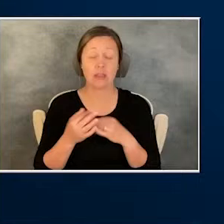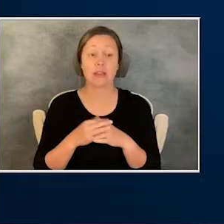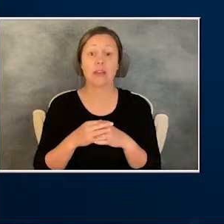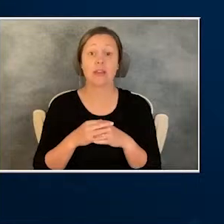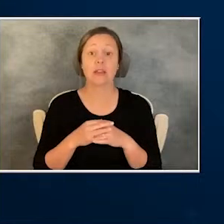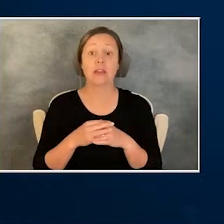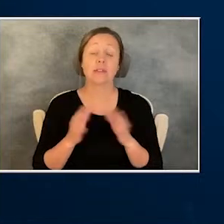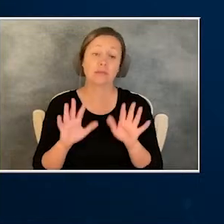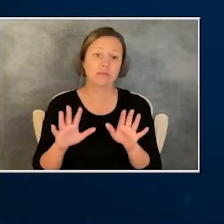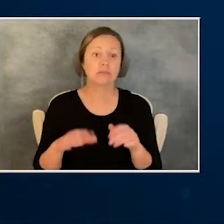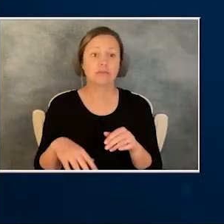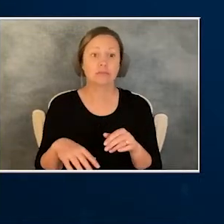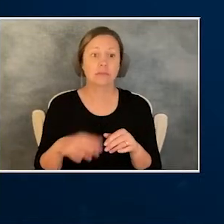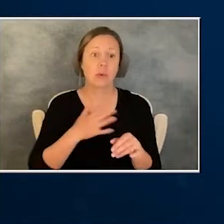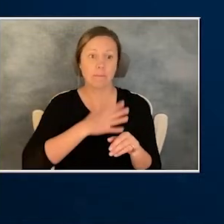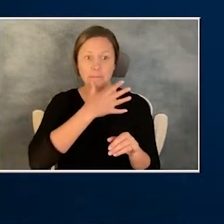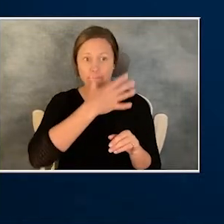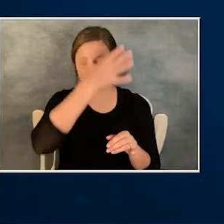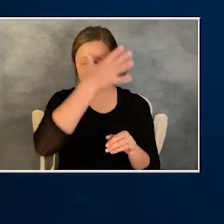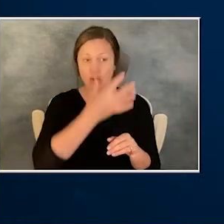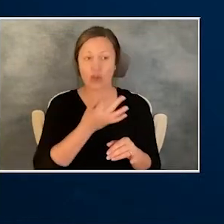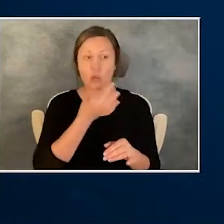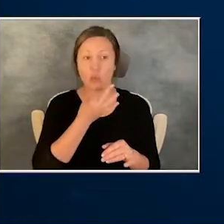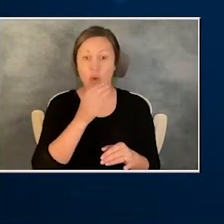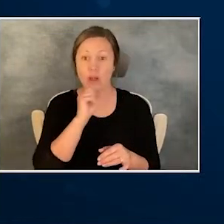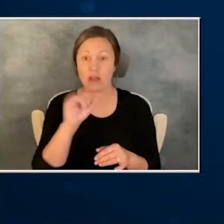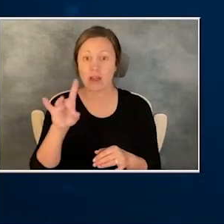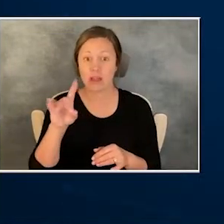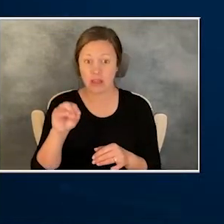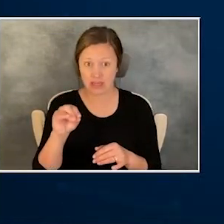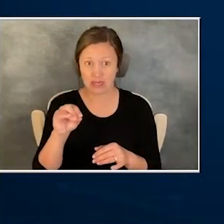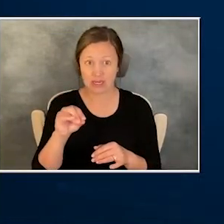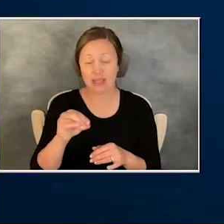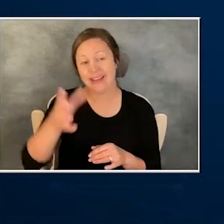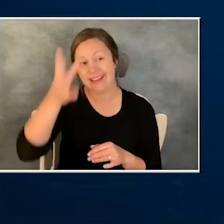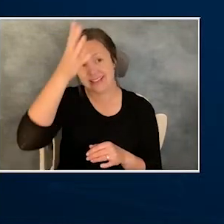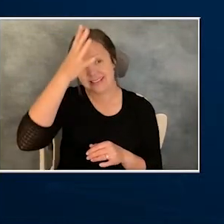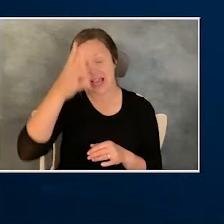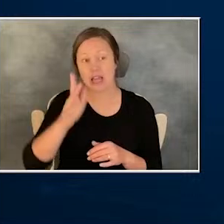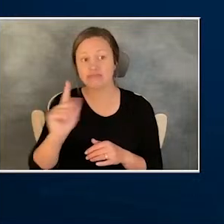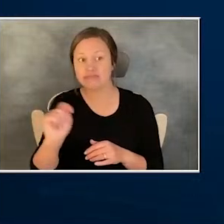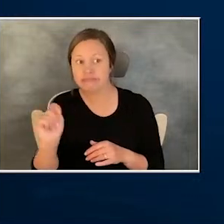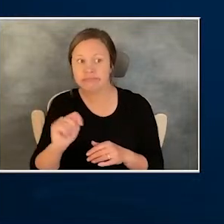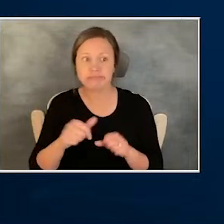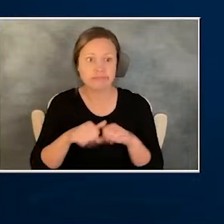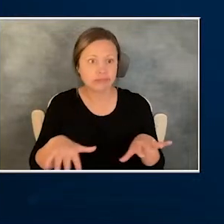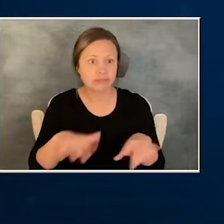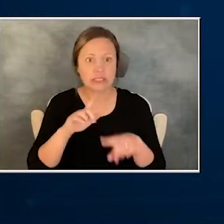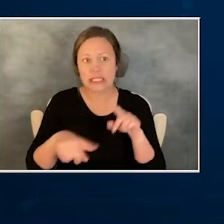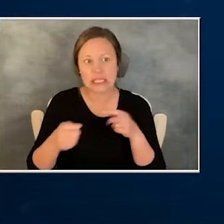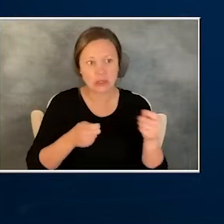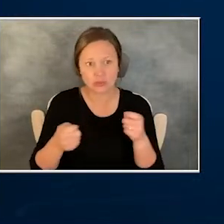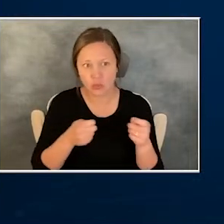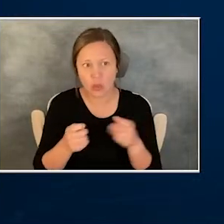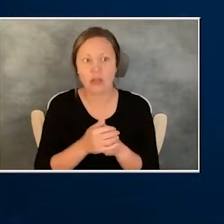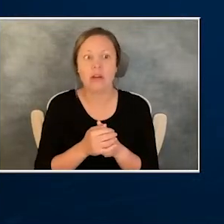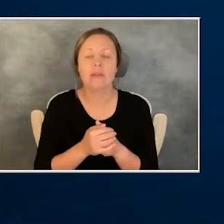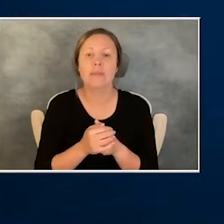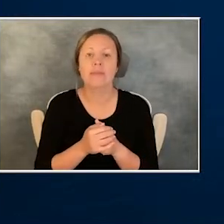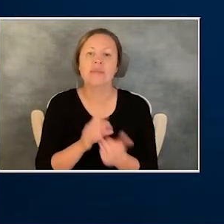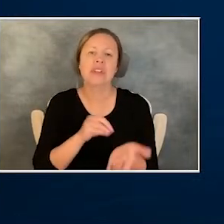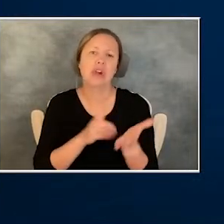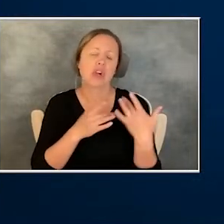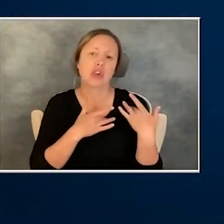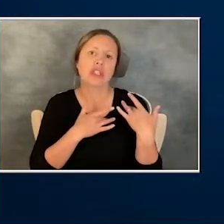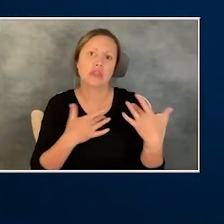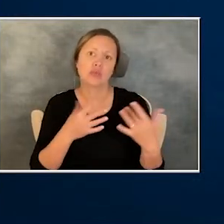are, almost 80, and my dad's incontinent, and no one talks about that part. Doctors do, but when someone's diagnosed